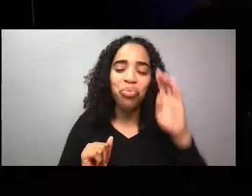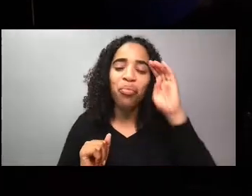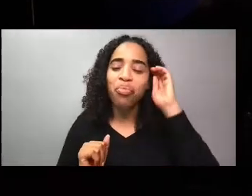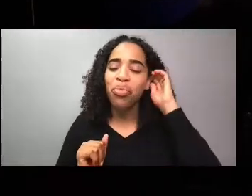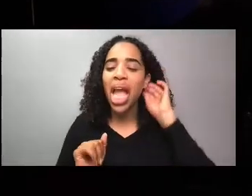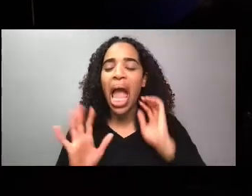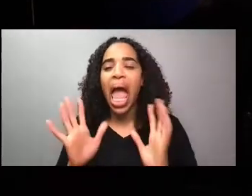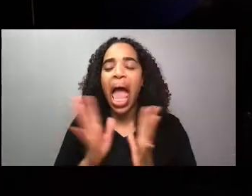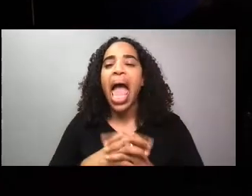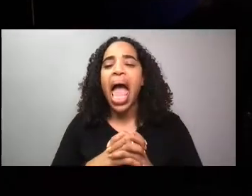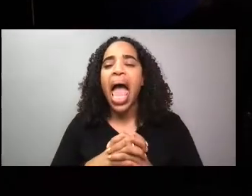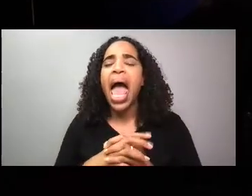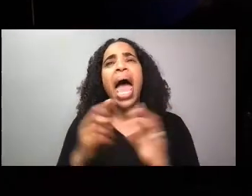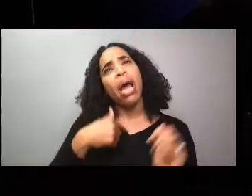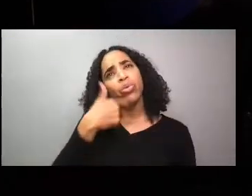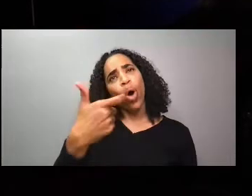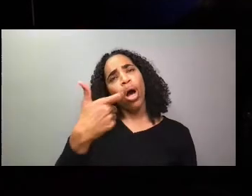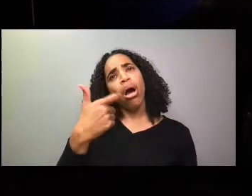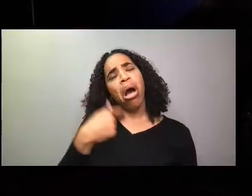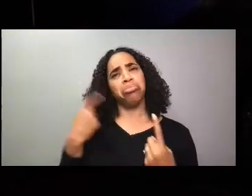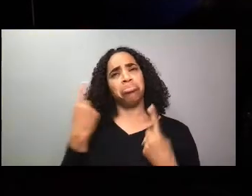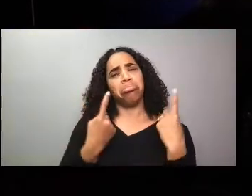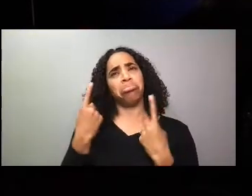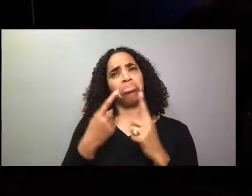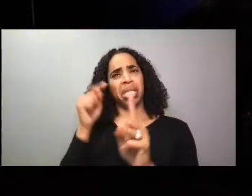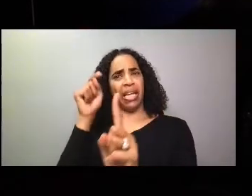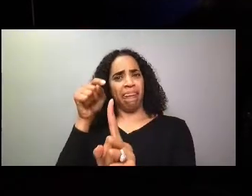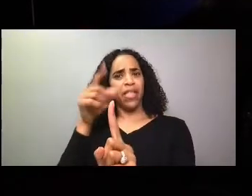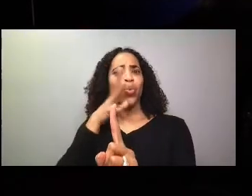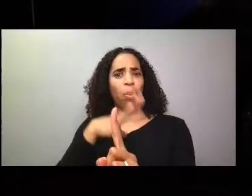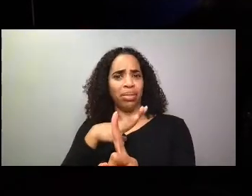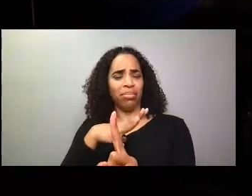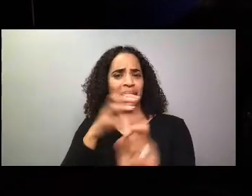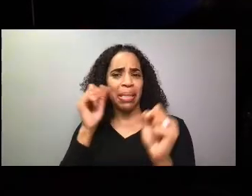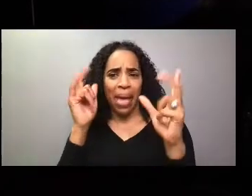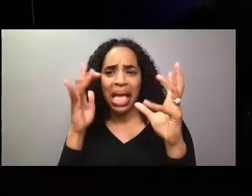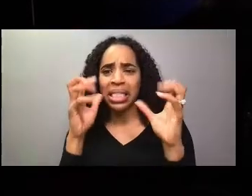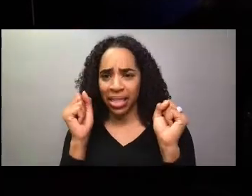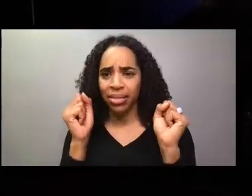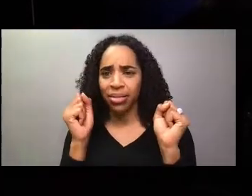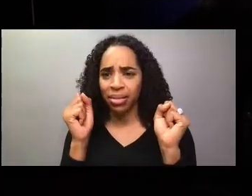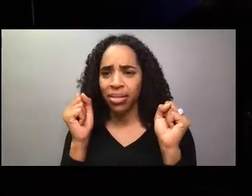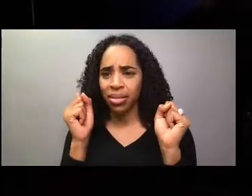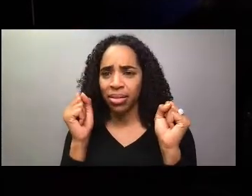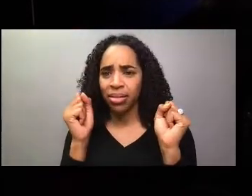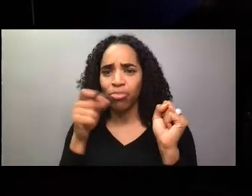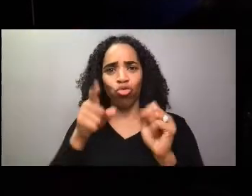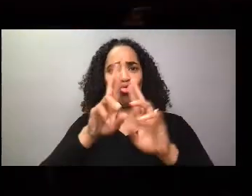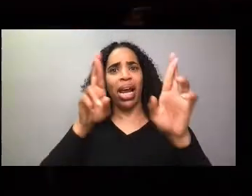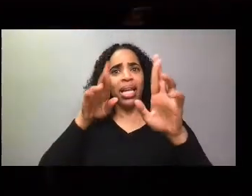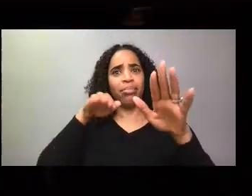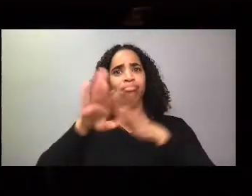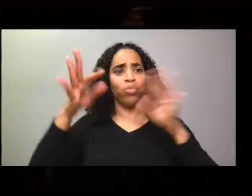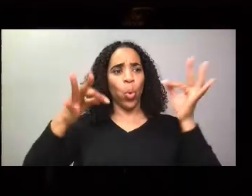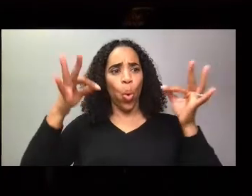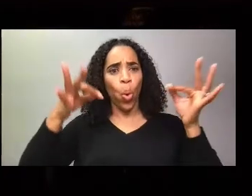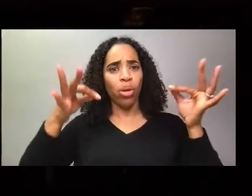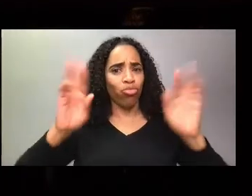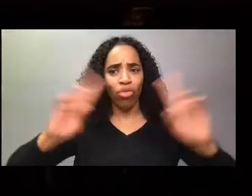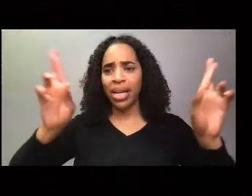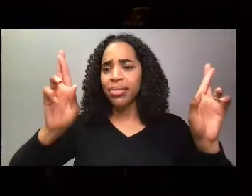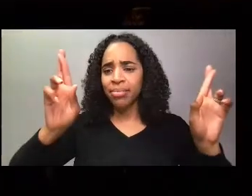And I thought to myself, this woman is incredible, and what she has accomplished is incredible. And I thought, gosh,